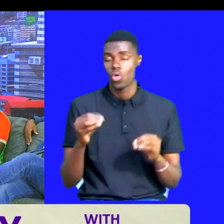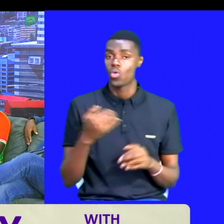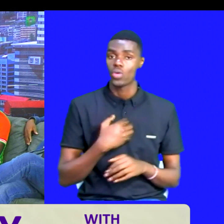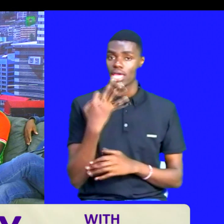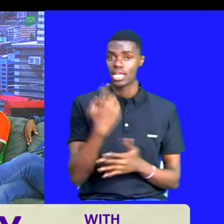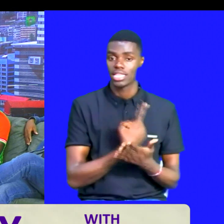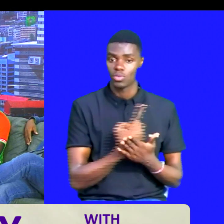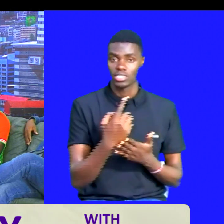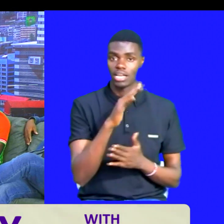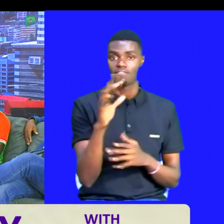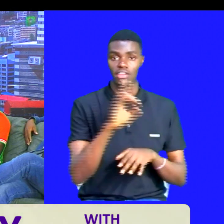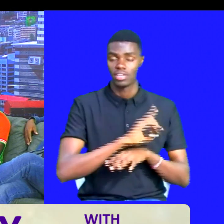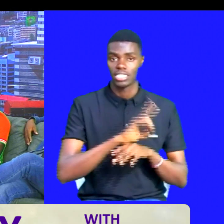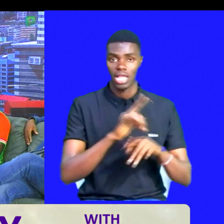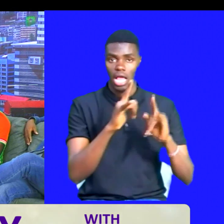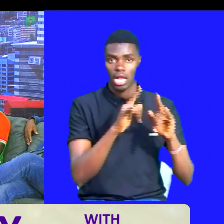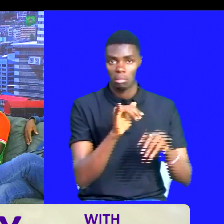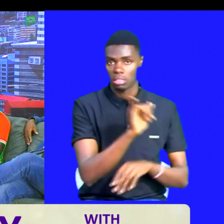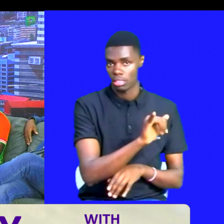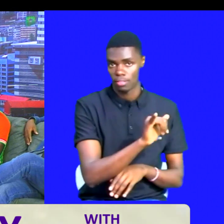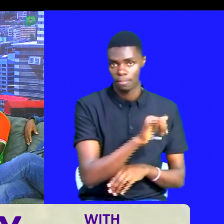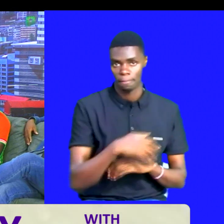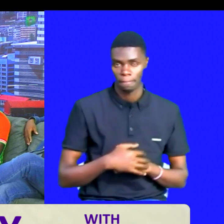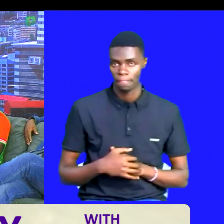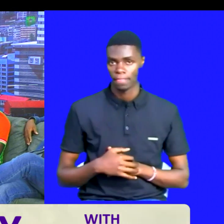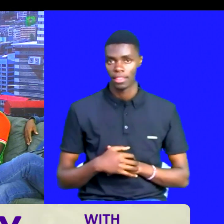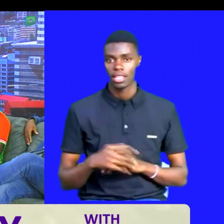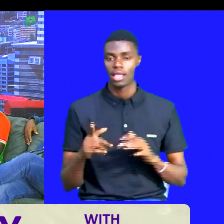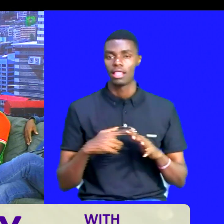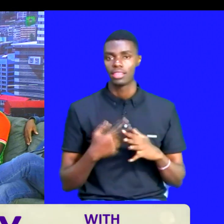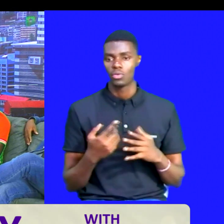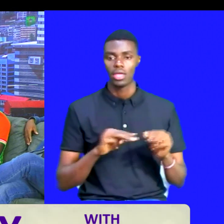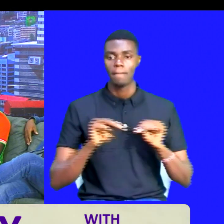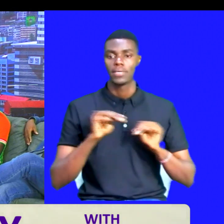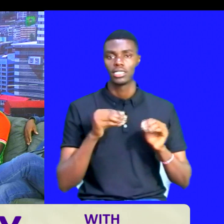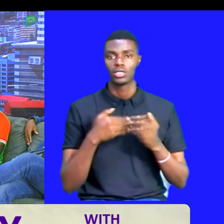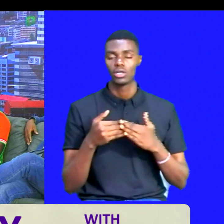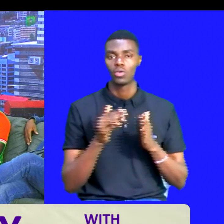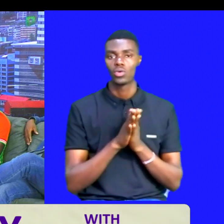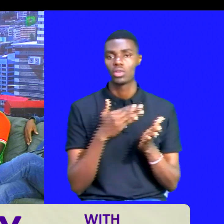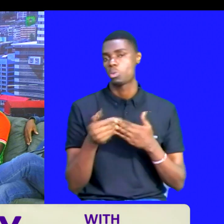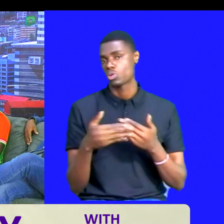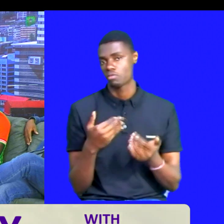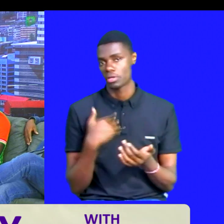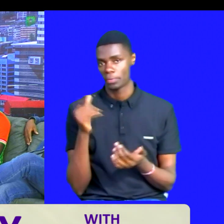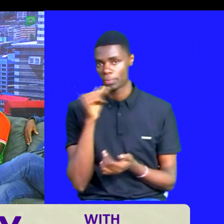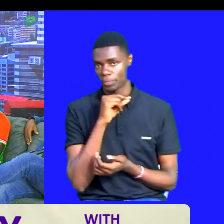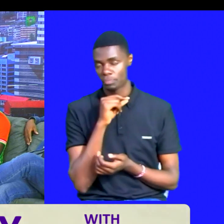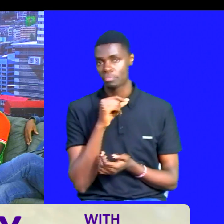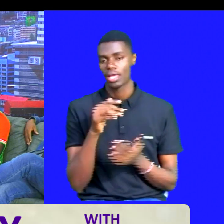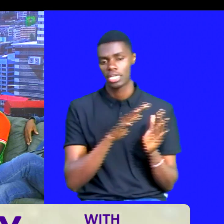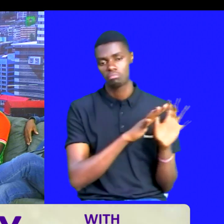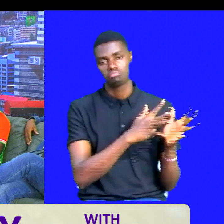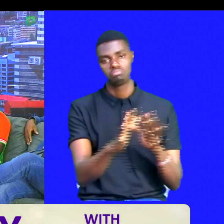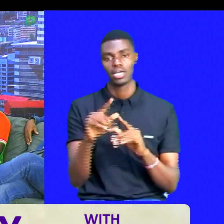and 5 days residential camp, and you know we just managed with what we had. Okay. And you know, kudos to my